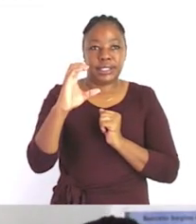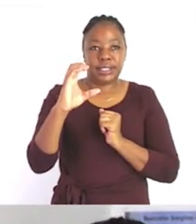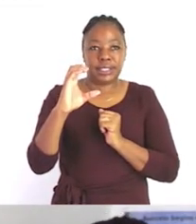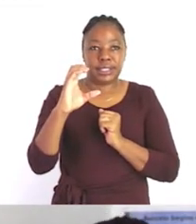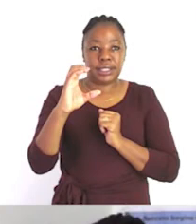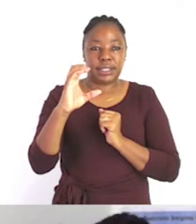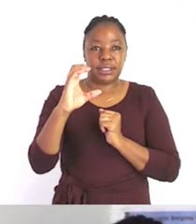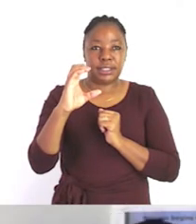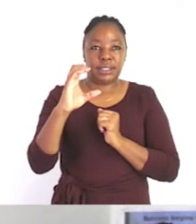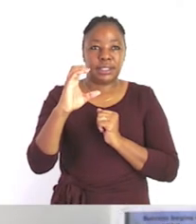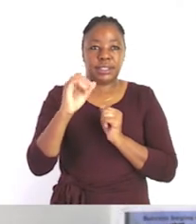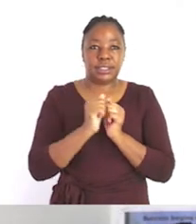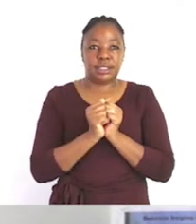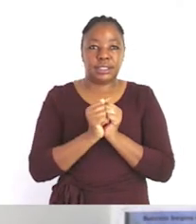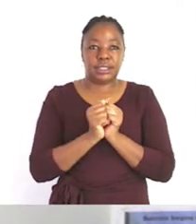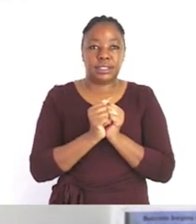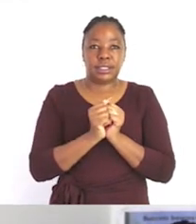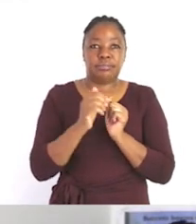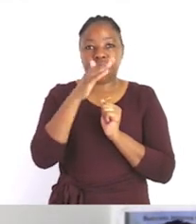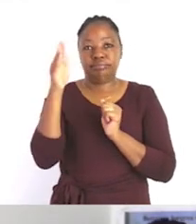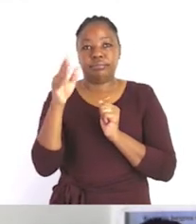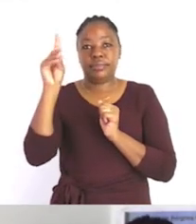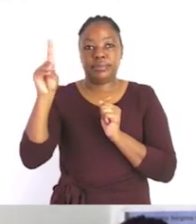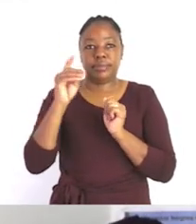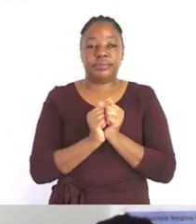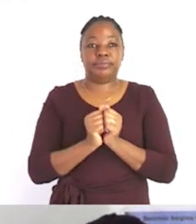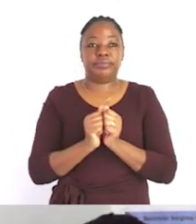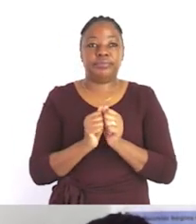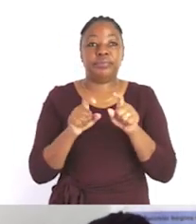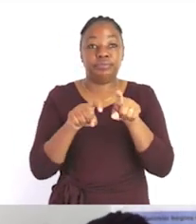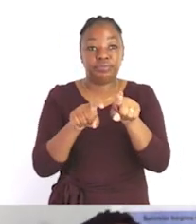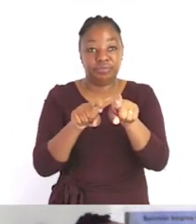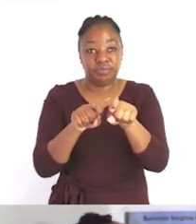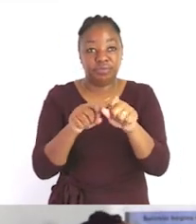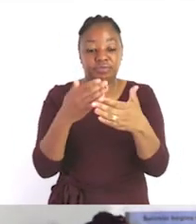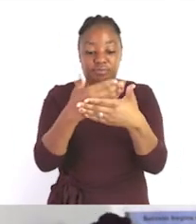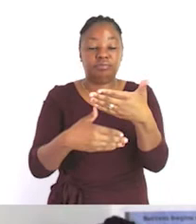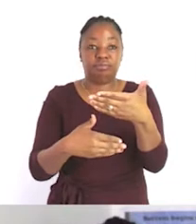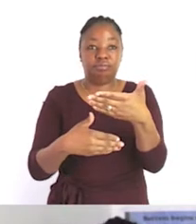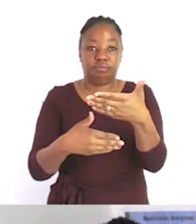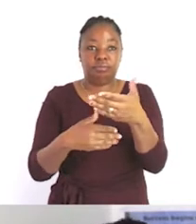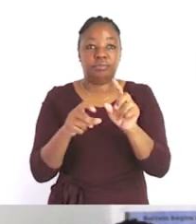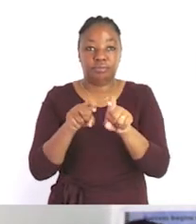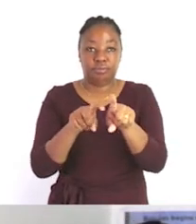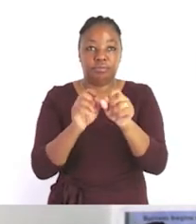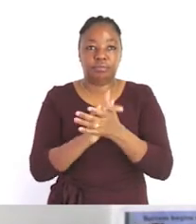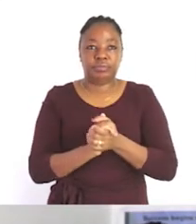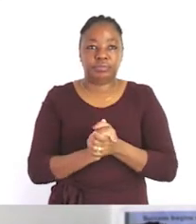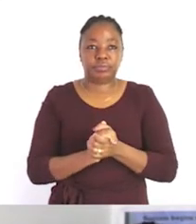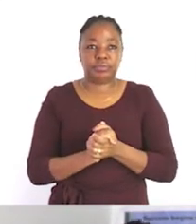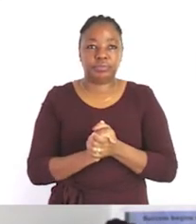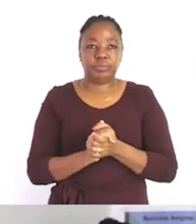our exercise. I want you to follow in your booklet, and it is very important that you do. Now remember, when we are adding